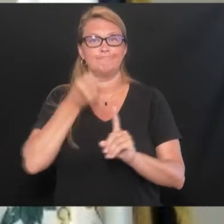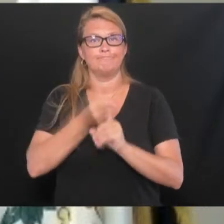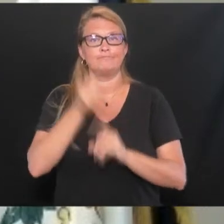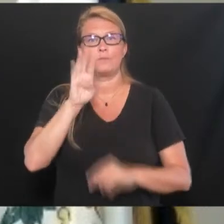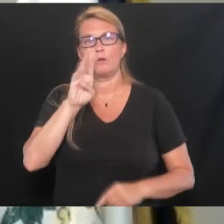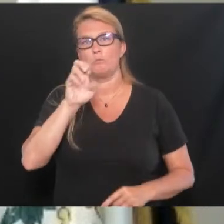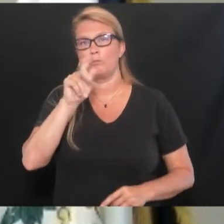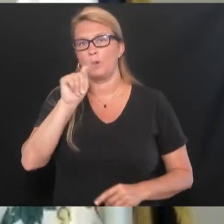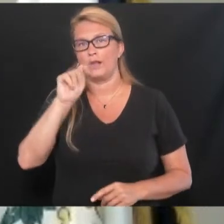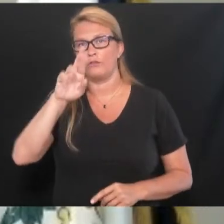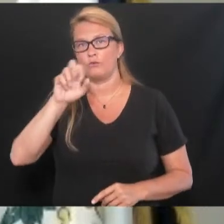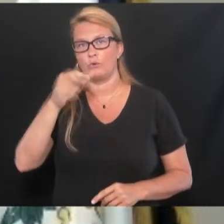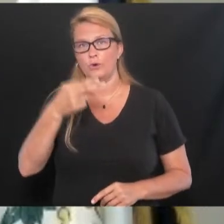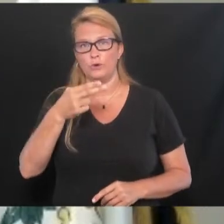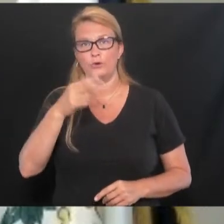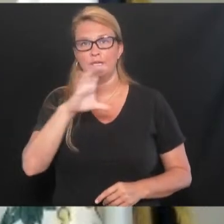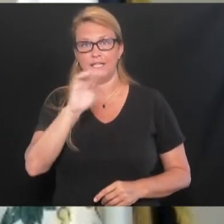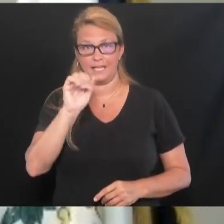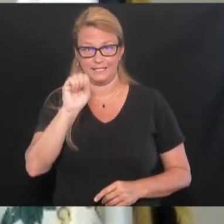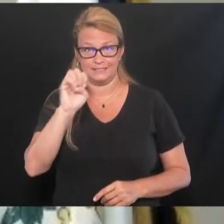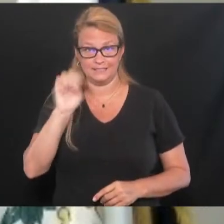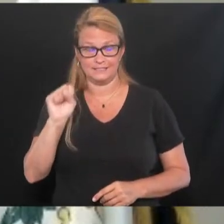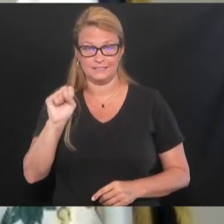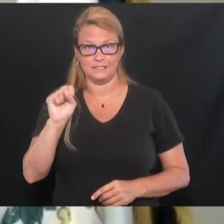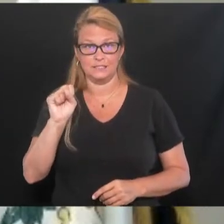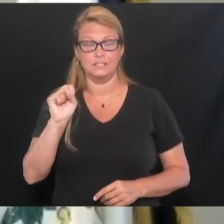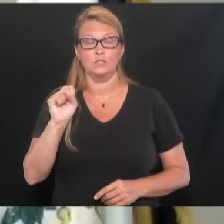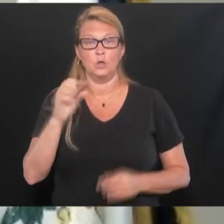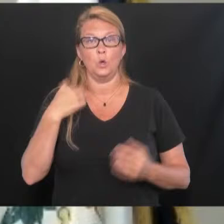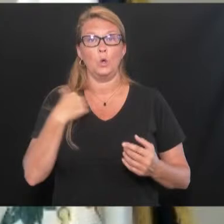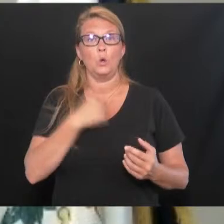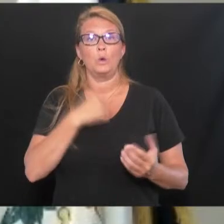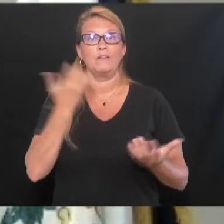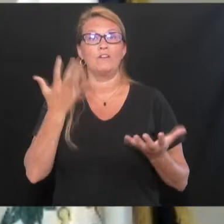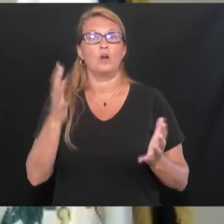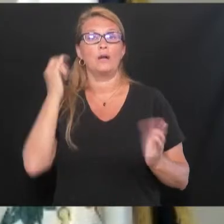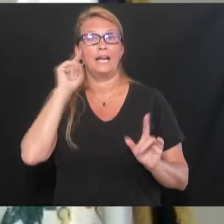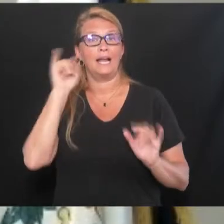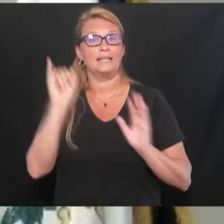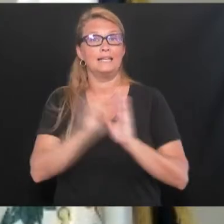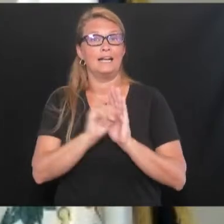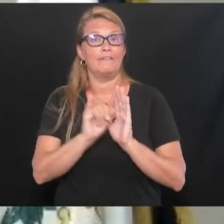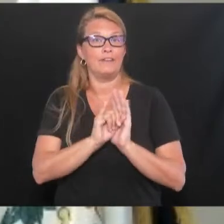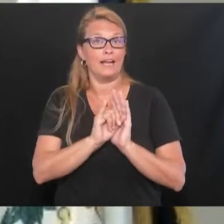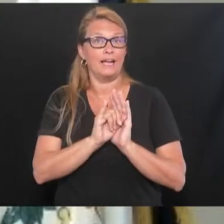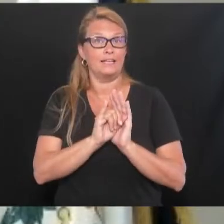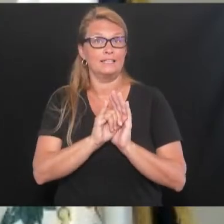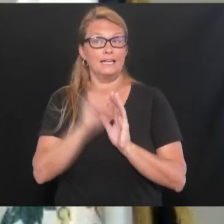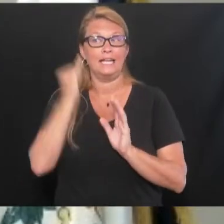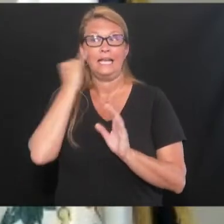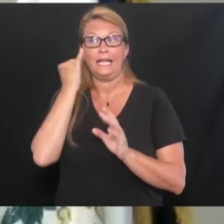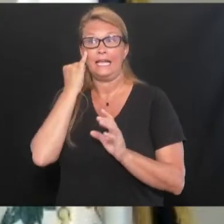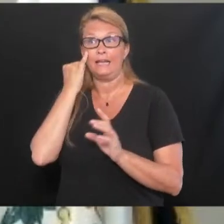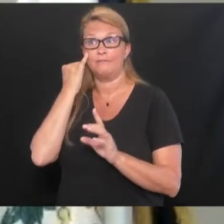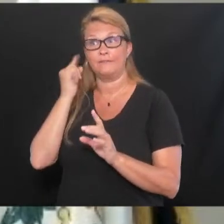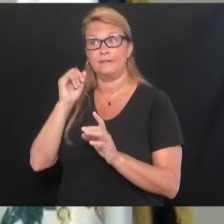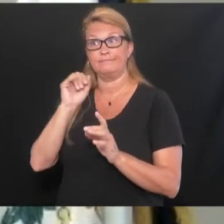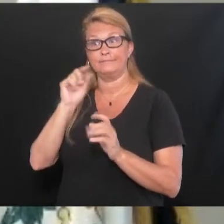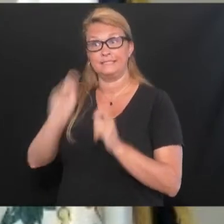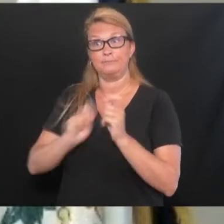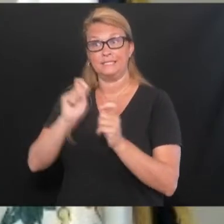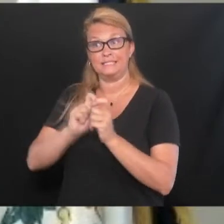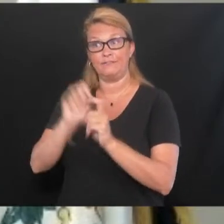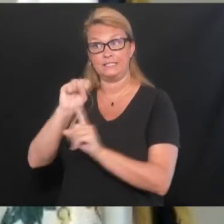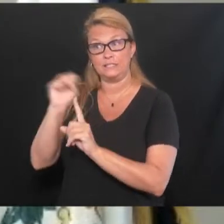discussed earlier in the week. As files are merged to identify if a case qualifies as a breakthrough case,